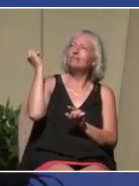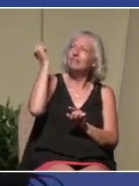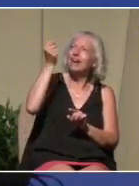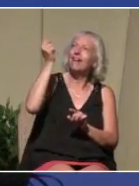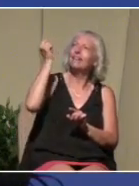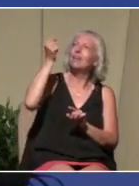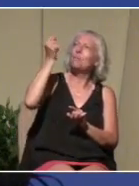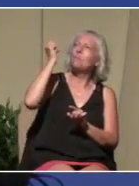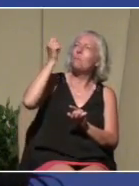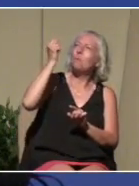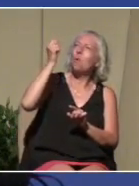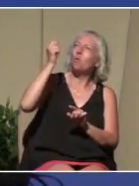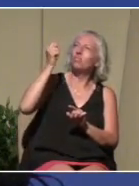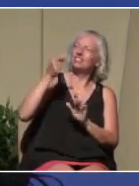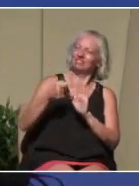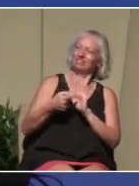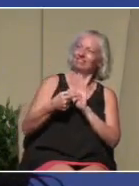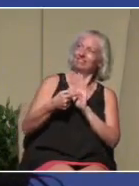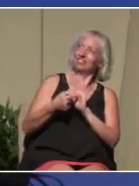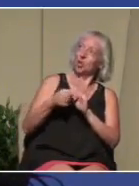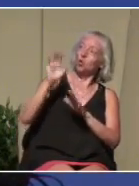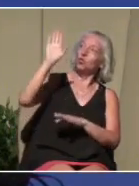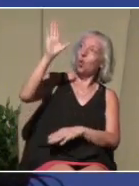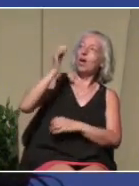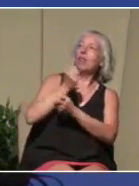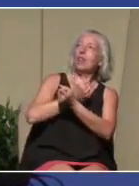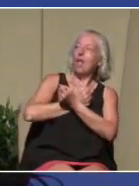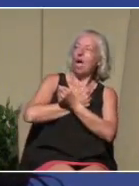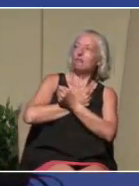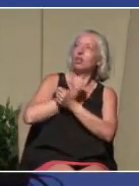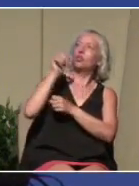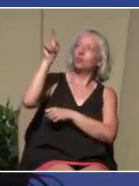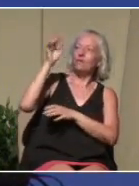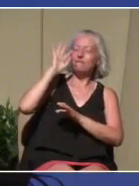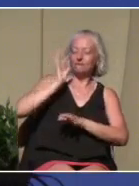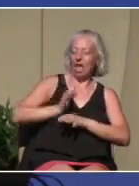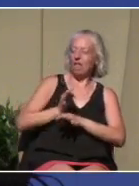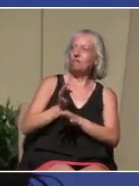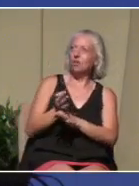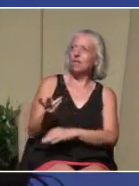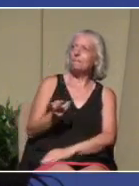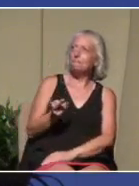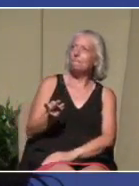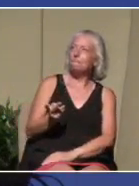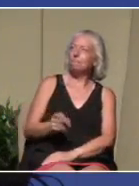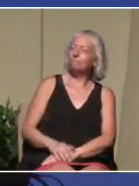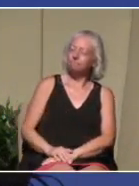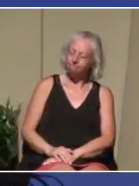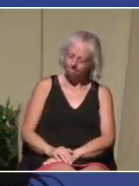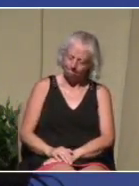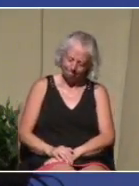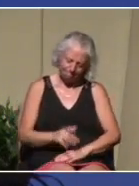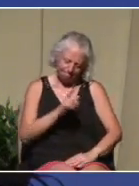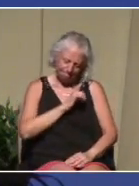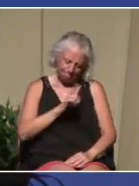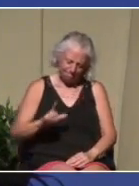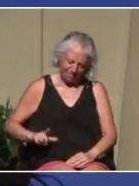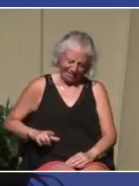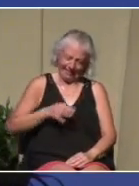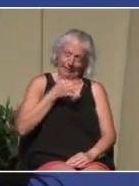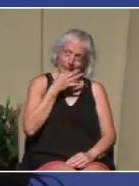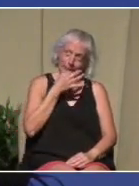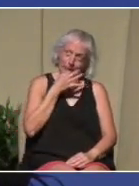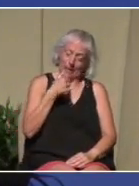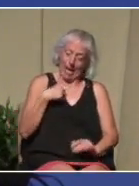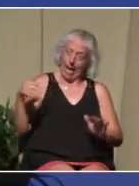testimony of your love and your faithfulness. And Lord, in a few minutes, I'm